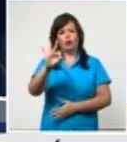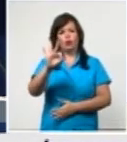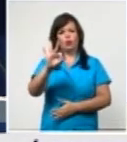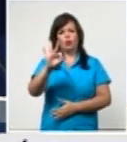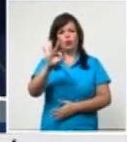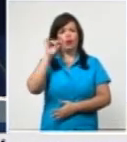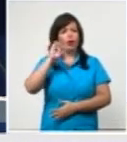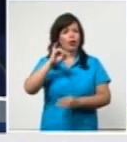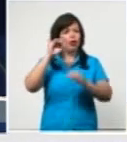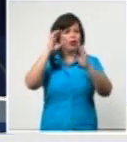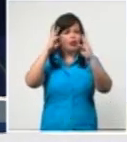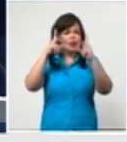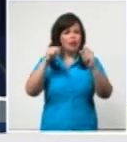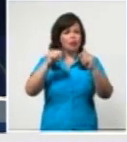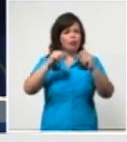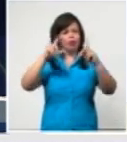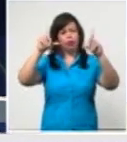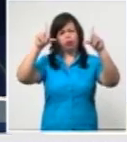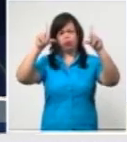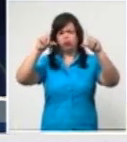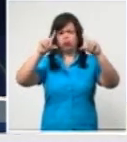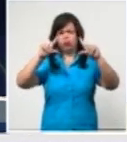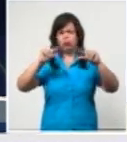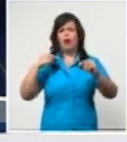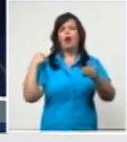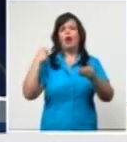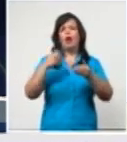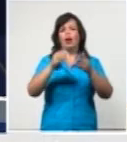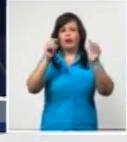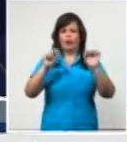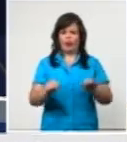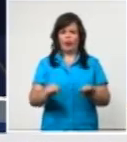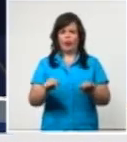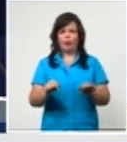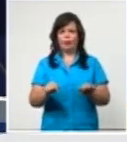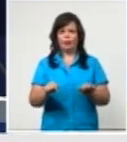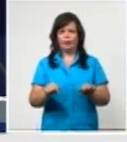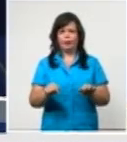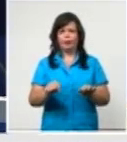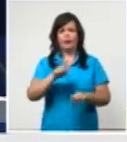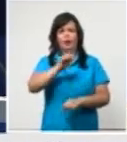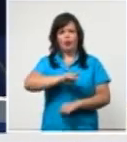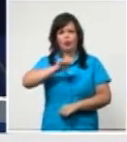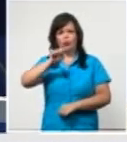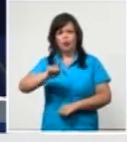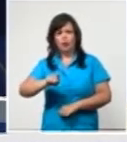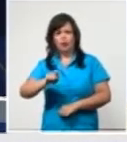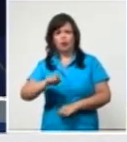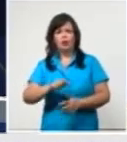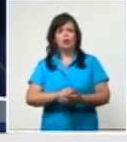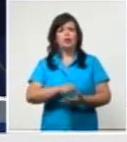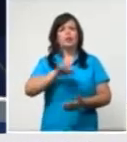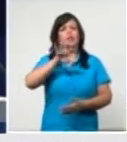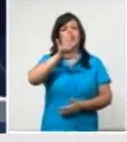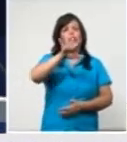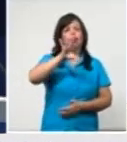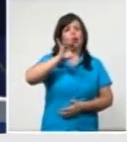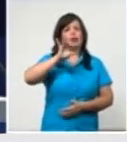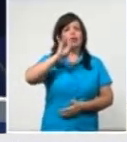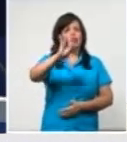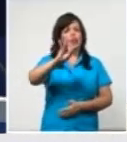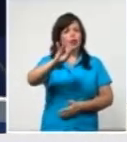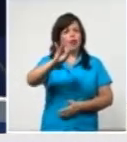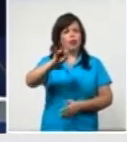had. These are the active cases, and 57 of them, and this is a very favorable indicator.